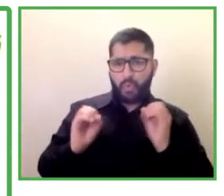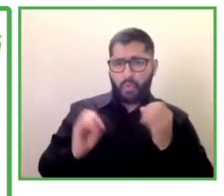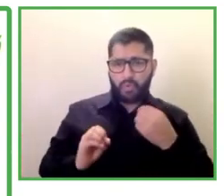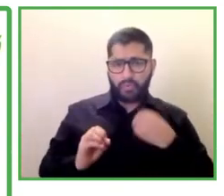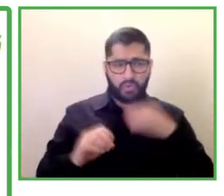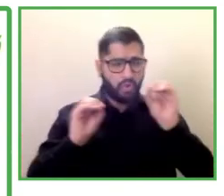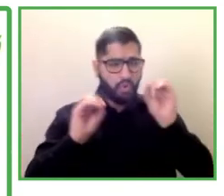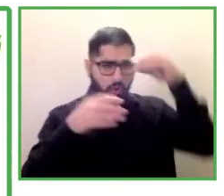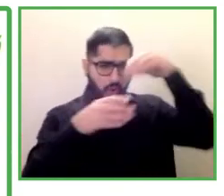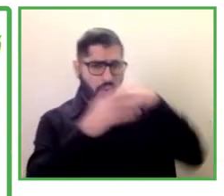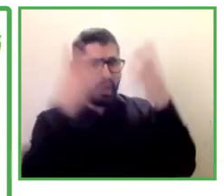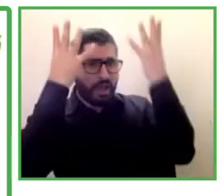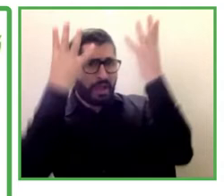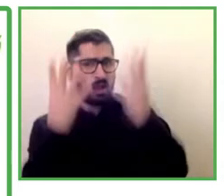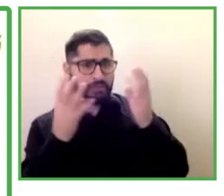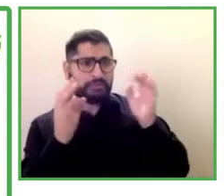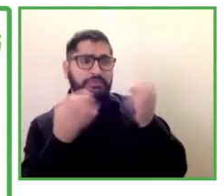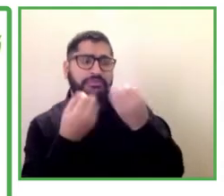but they